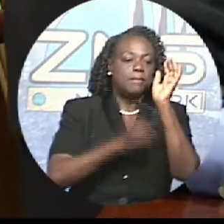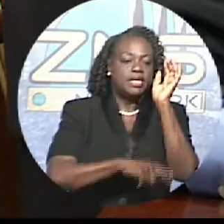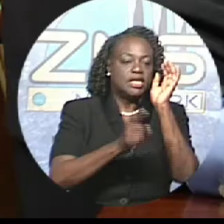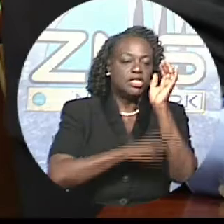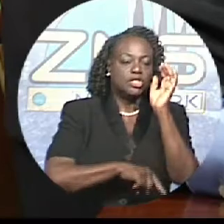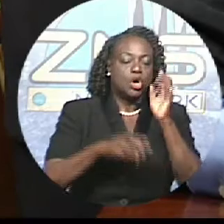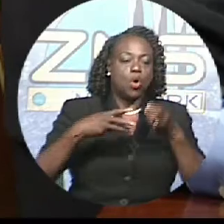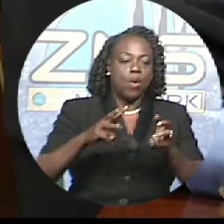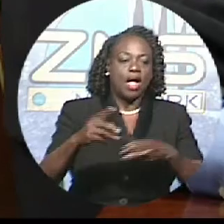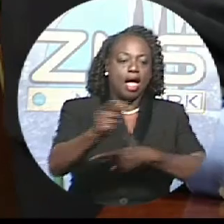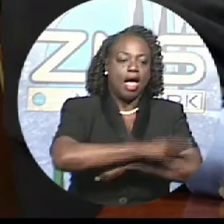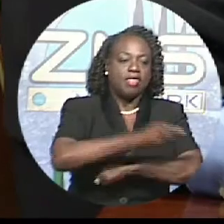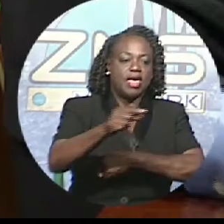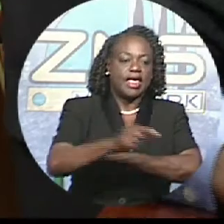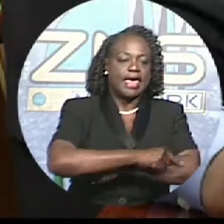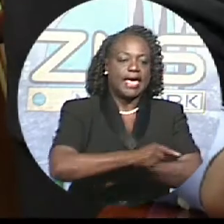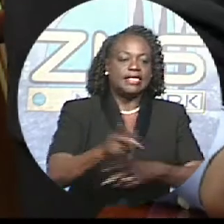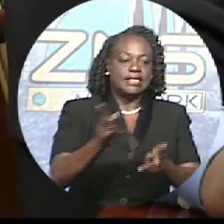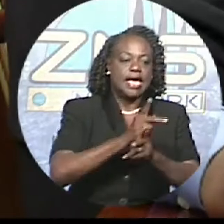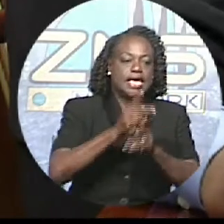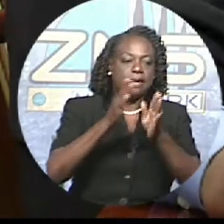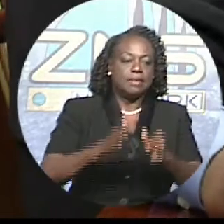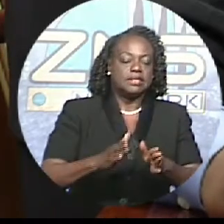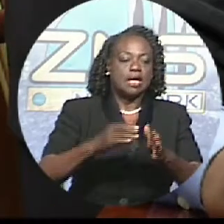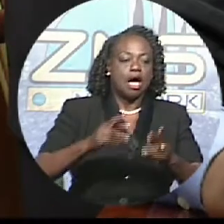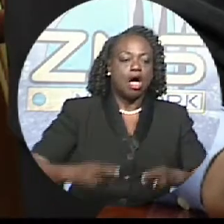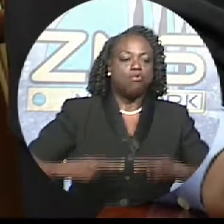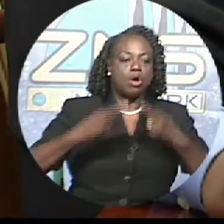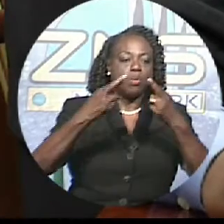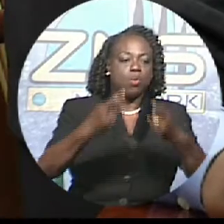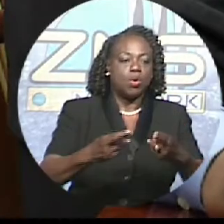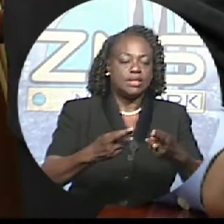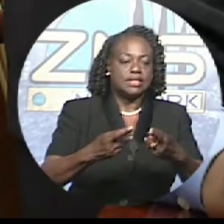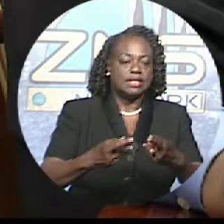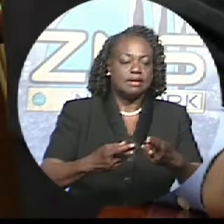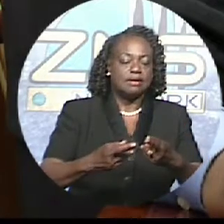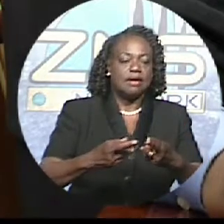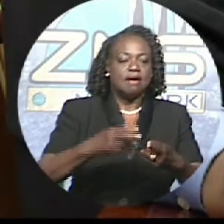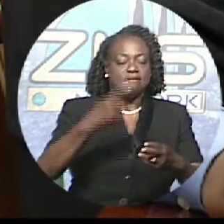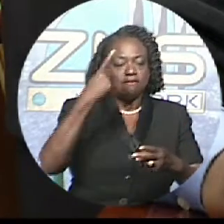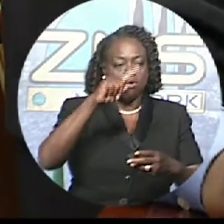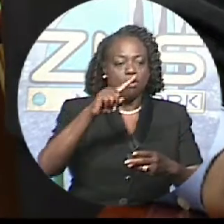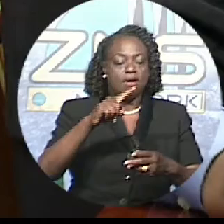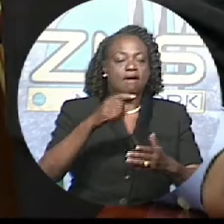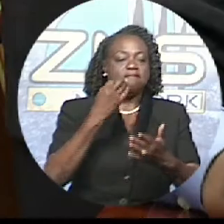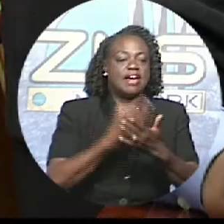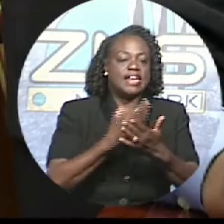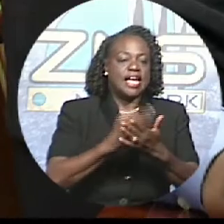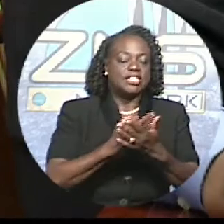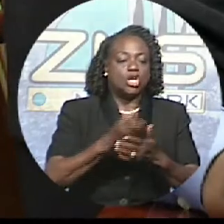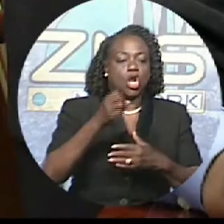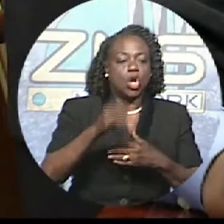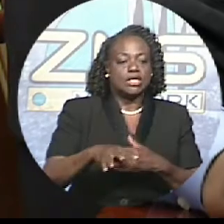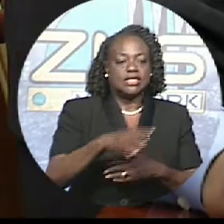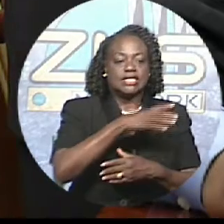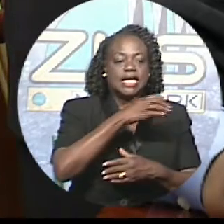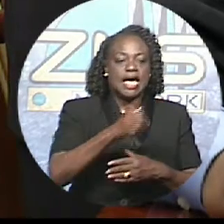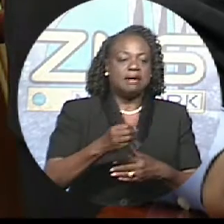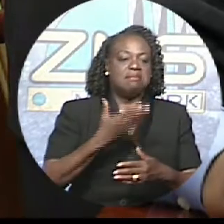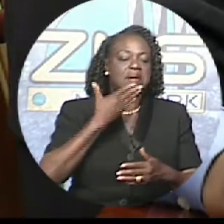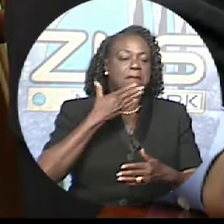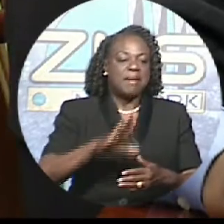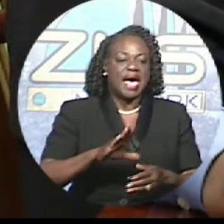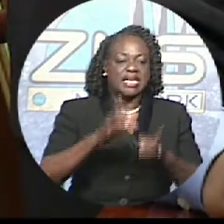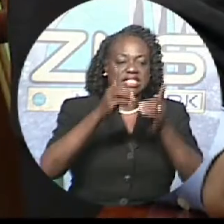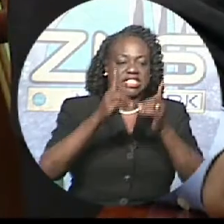should be investigated are rewarded for presiding over substantial financial losses and repeated bad decisions